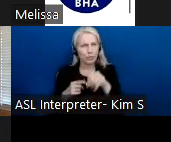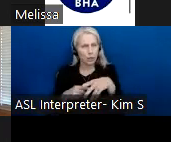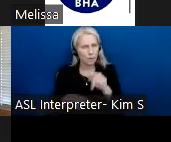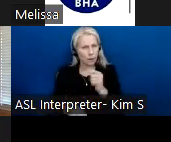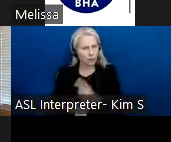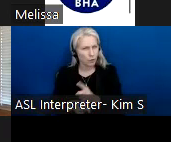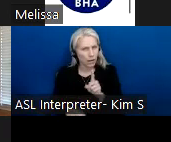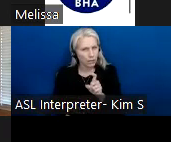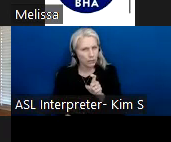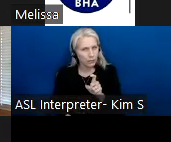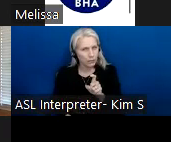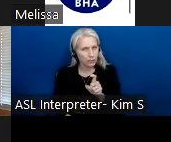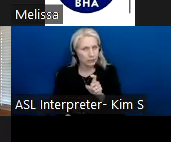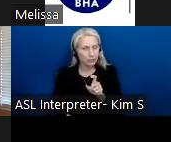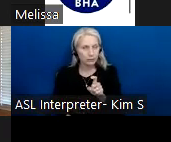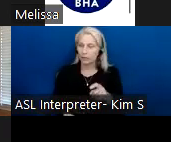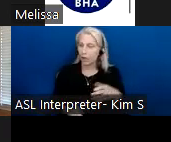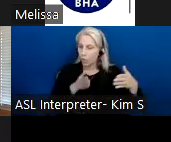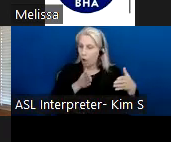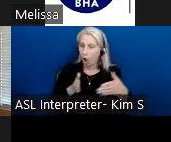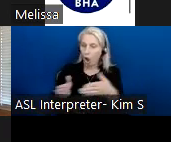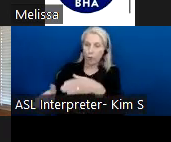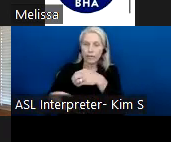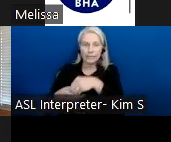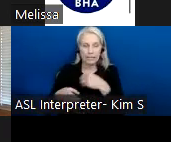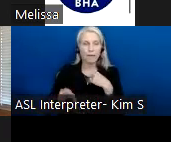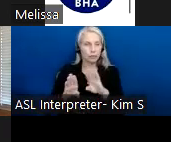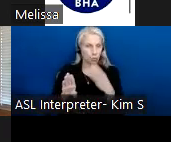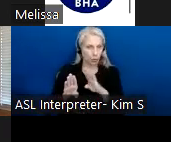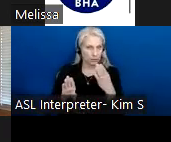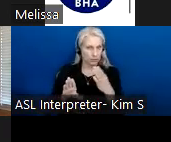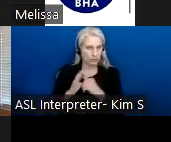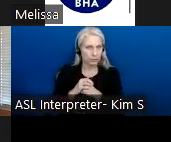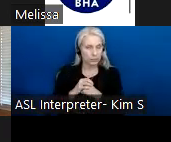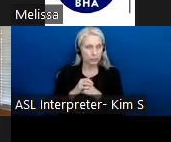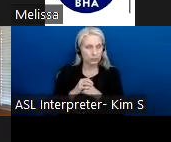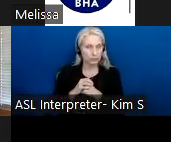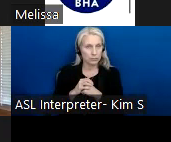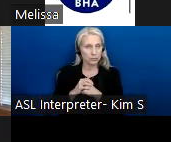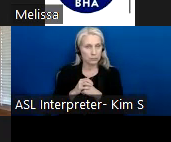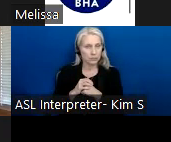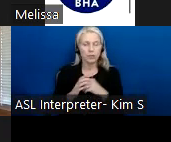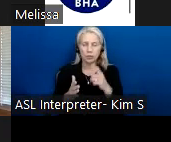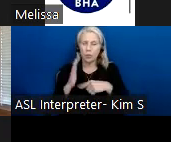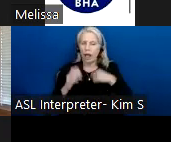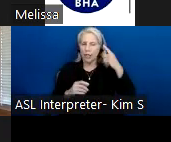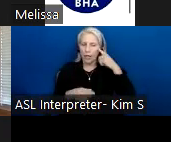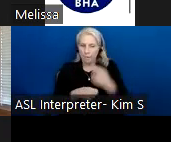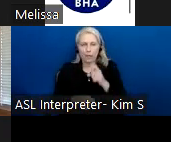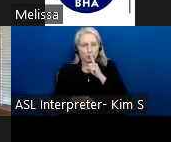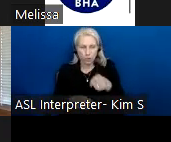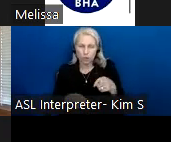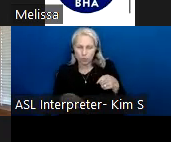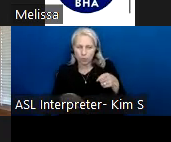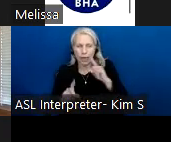right? From the hallways in, there are doors. Okay, And that's what I thought. I wanted to be sure and let you